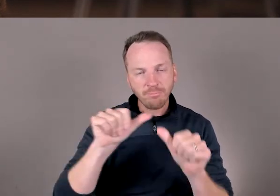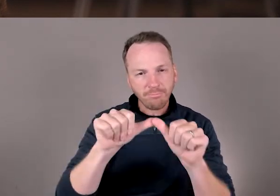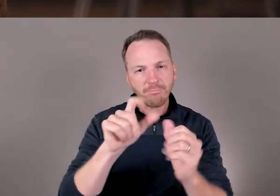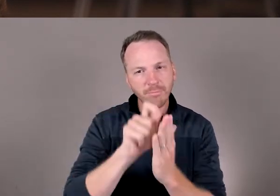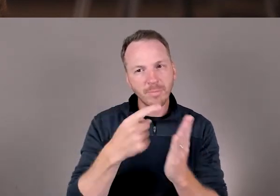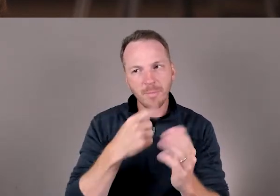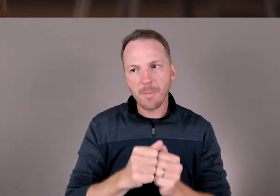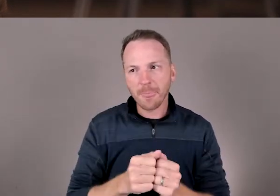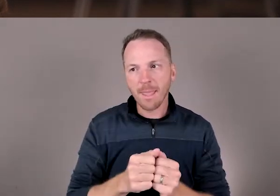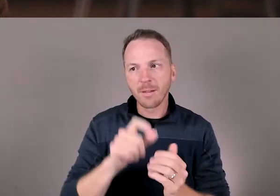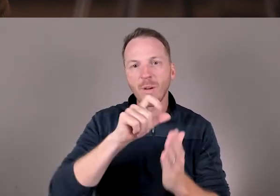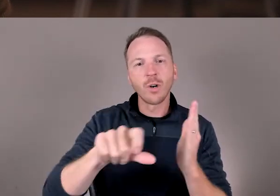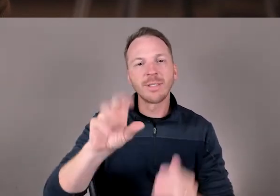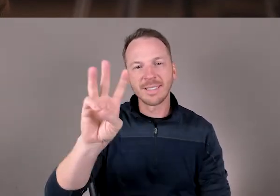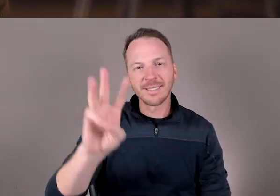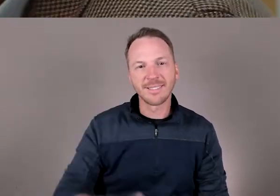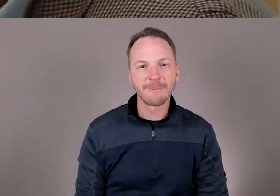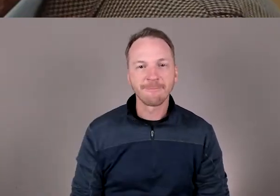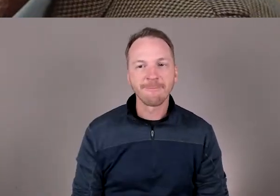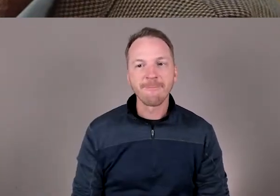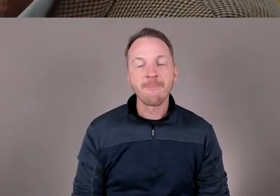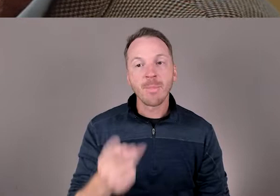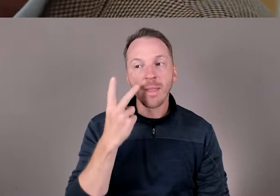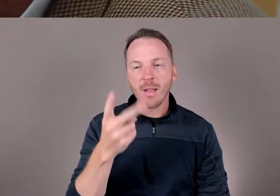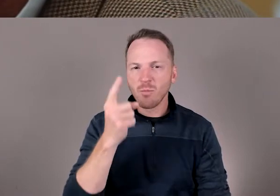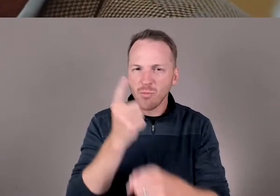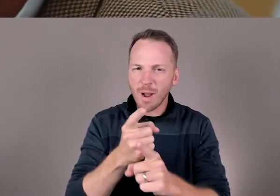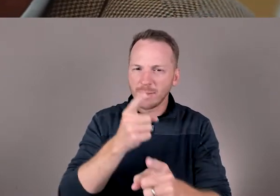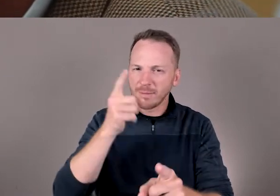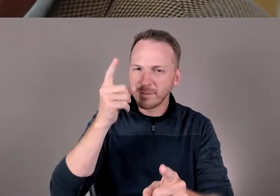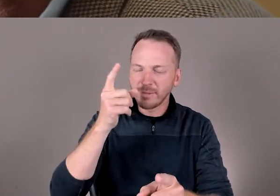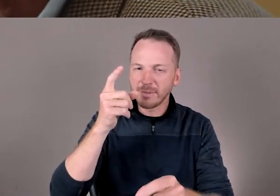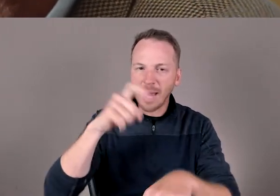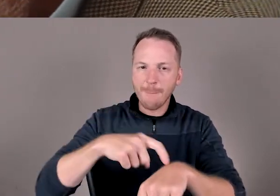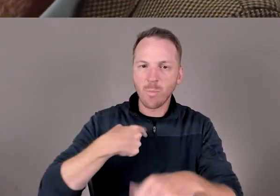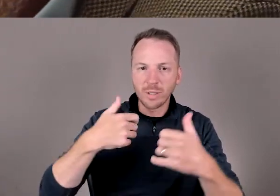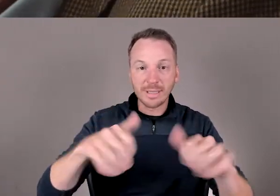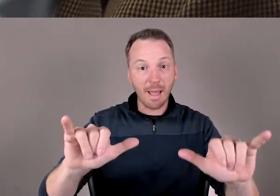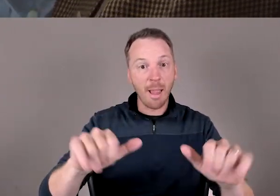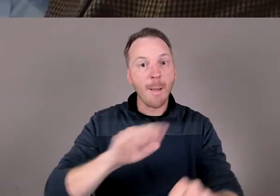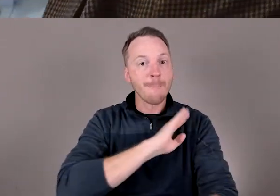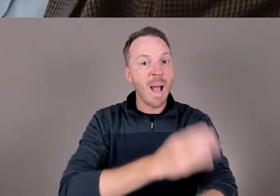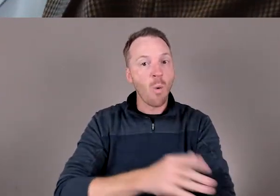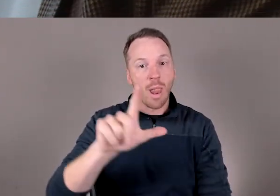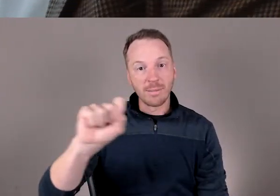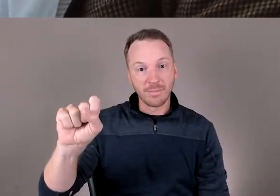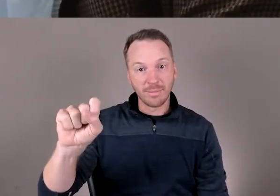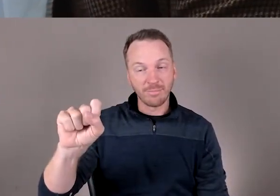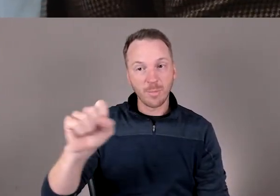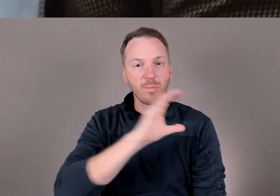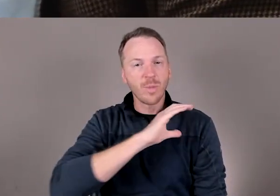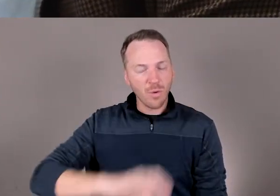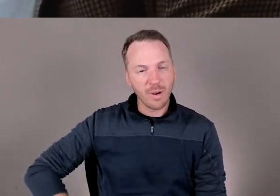continues by saying, this is starting in verse 6, "You see, at just the right time, when we were still powerless, Christ